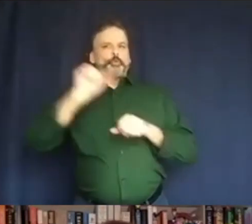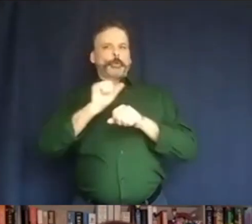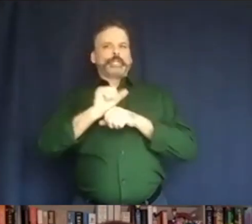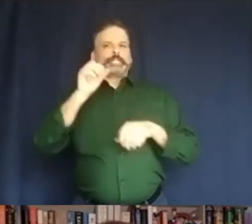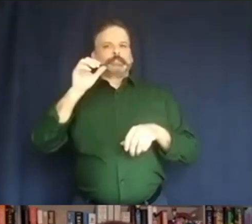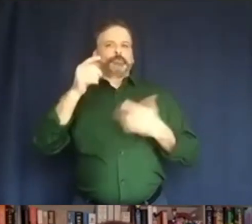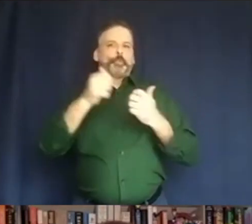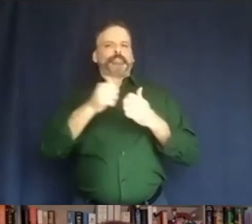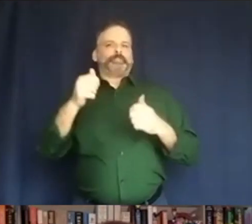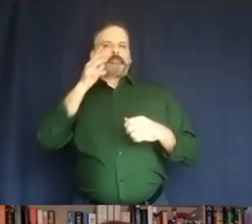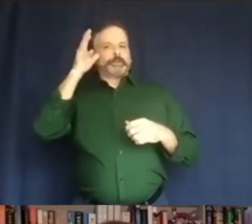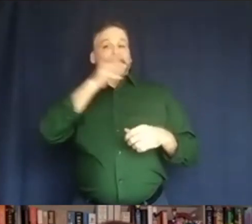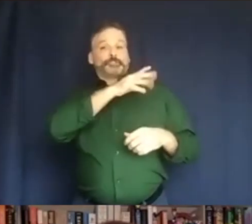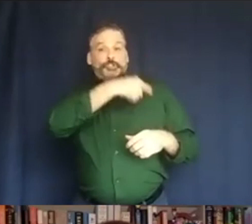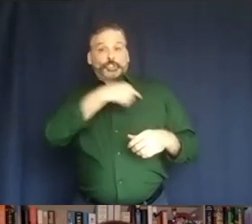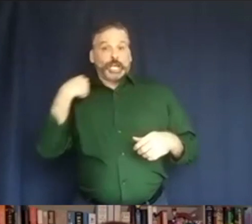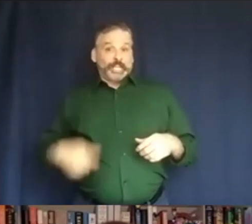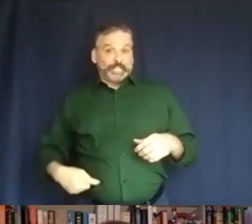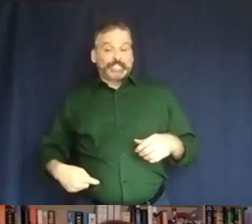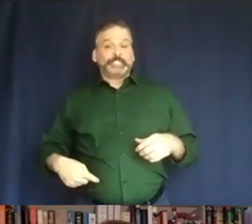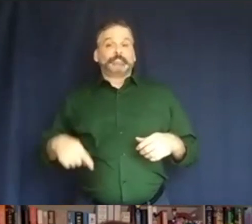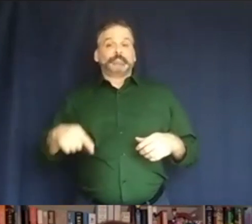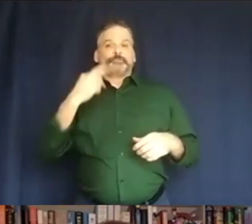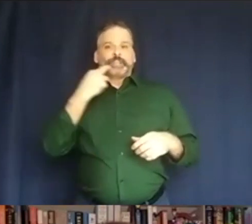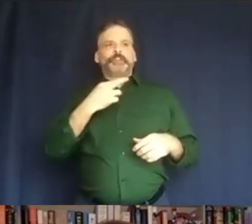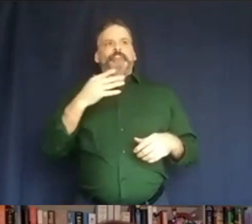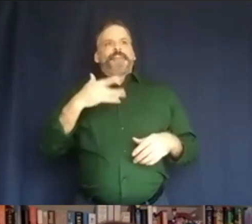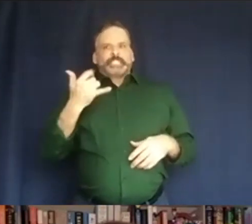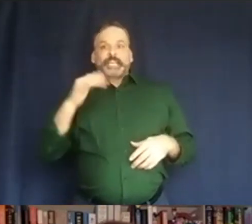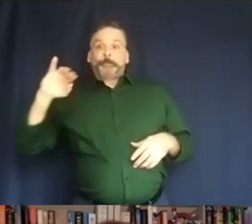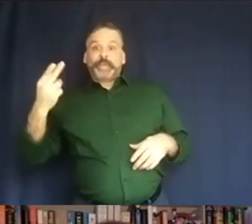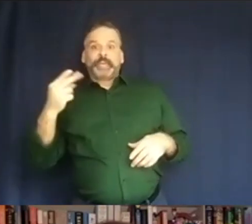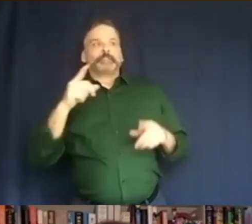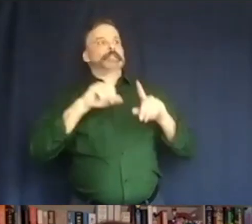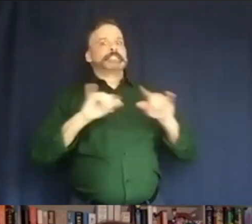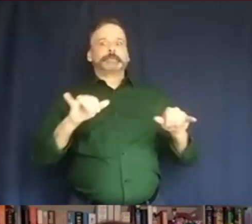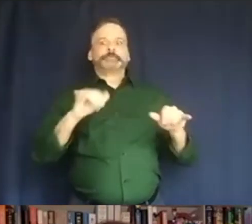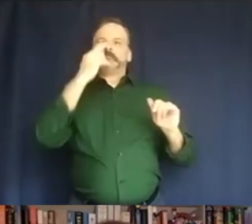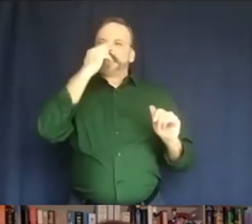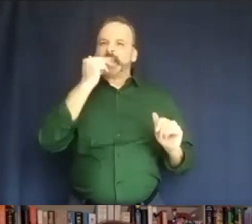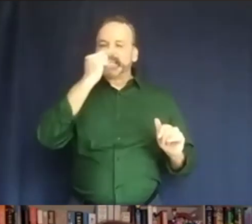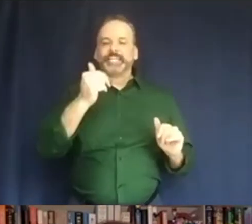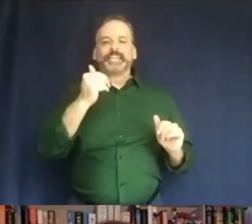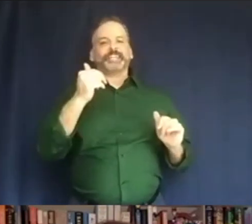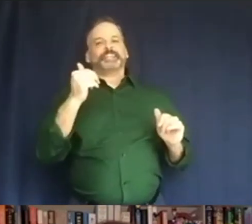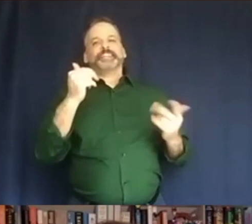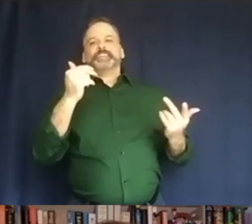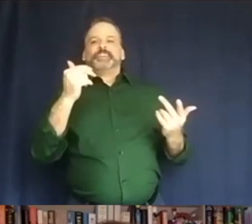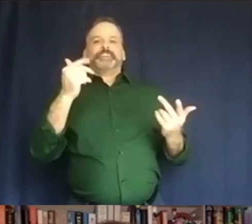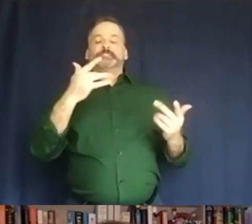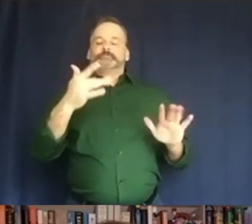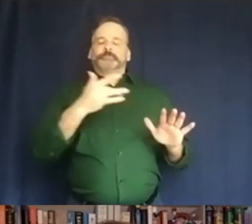feels like a myth and also so funny, so humorous and visceral too. And it's just